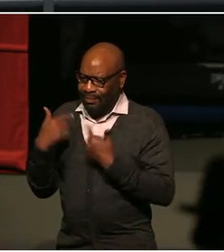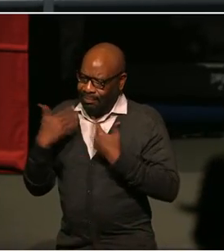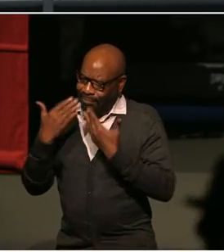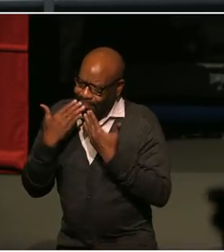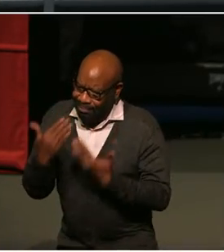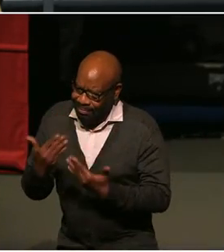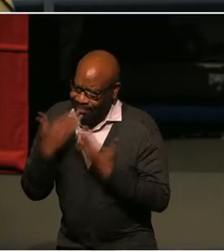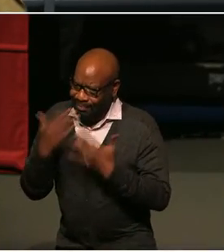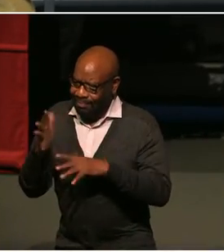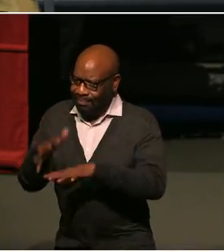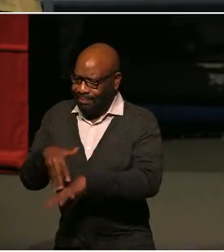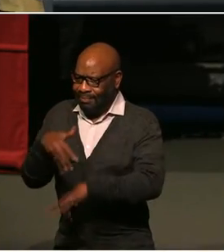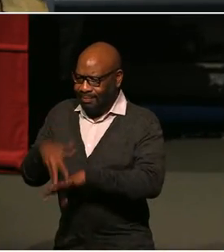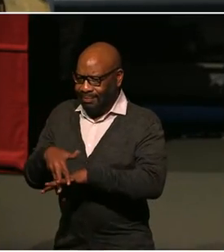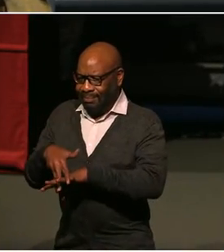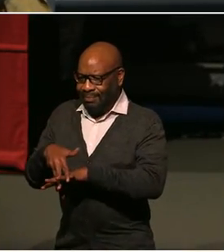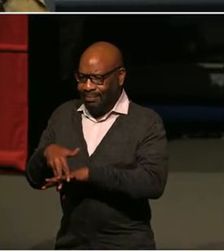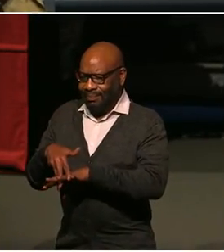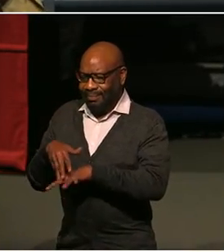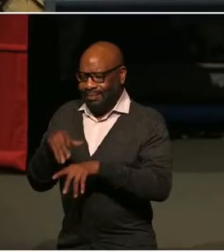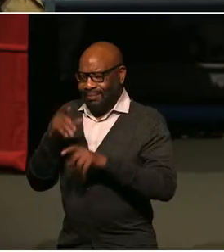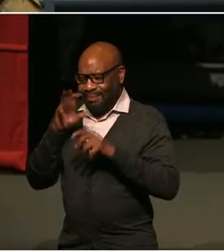Yeah.